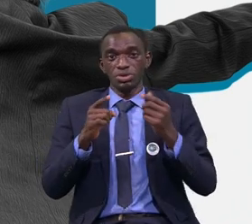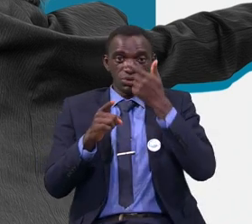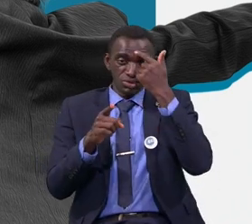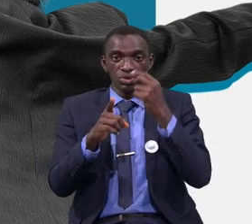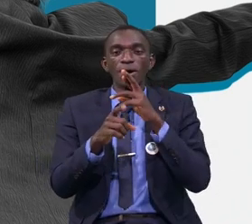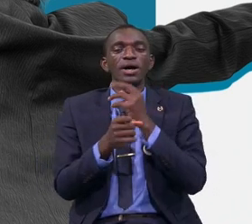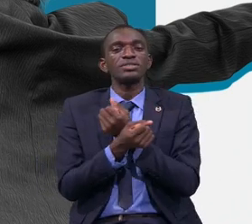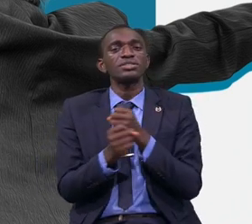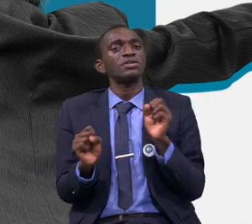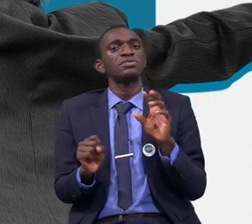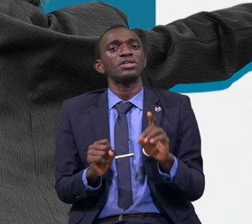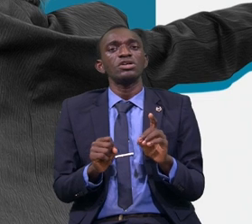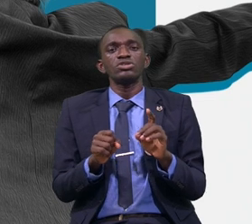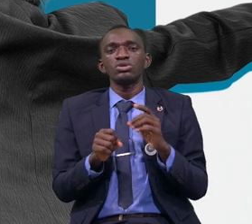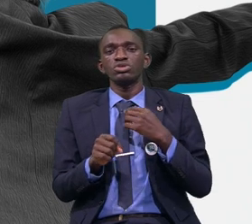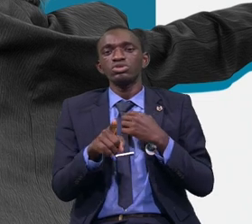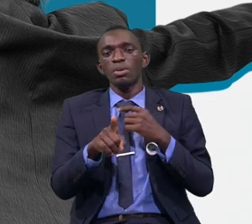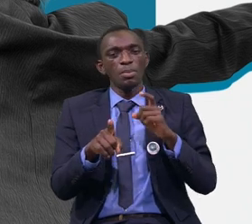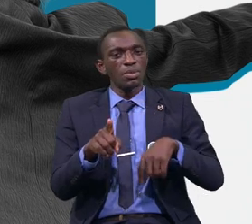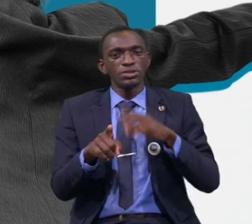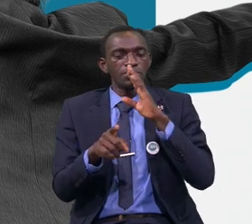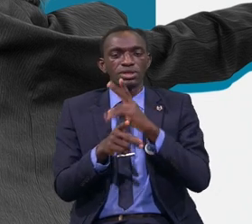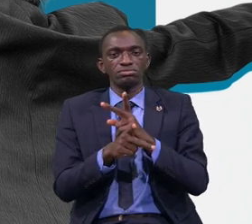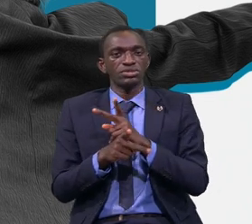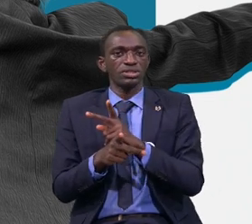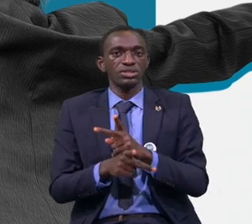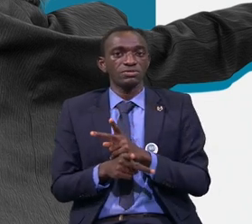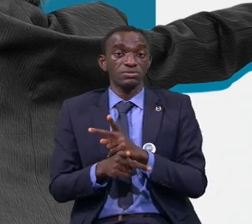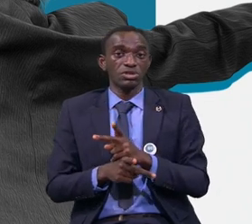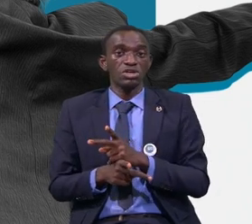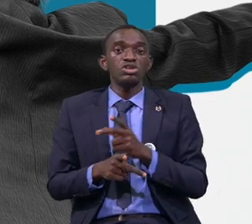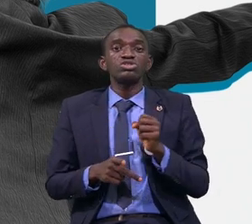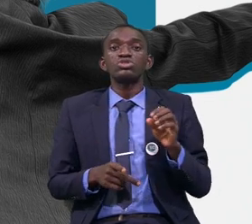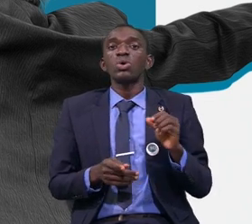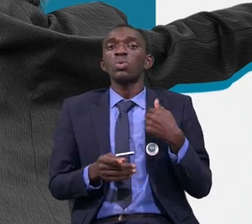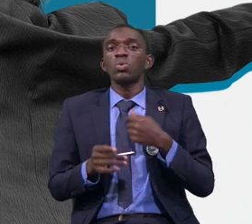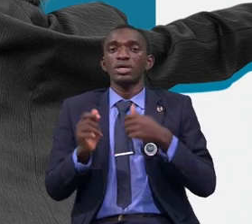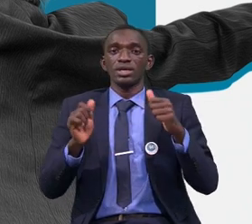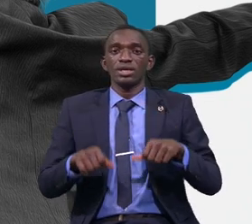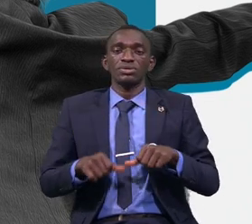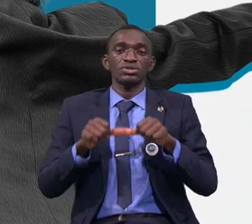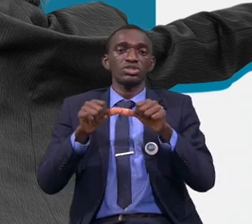Please, you must be watchful so that we can continue to help you.